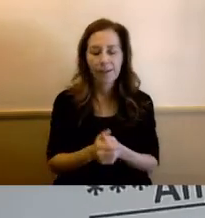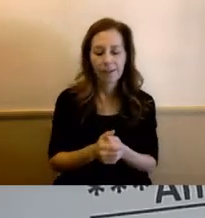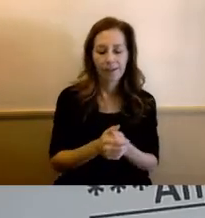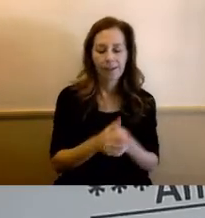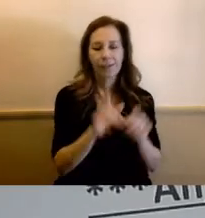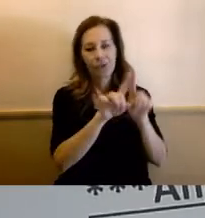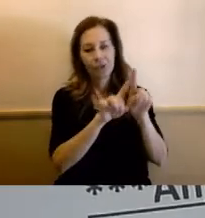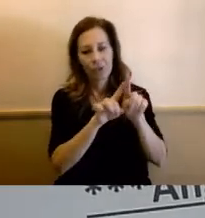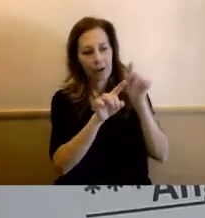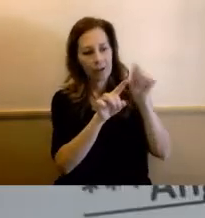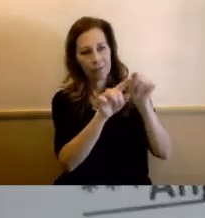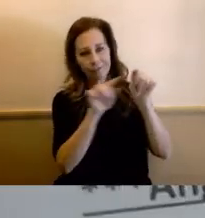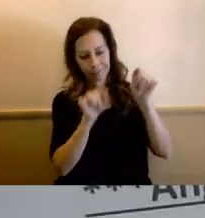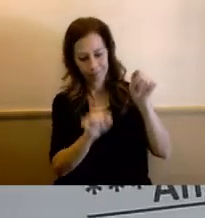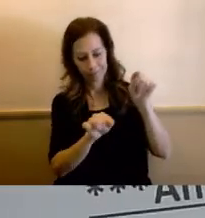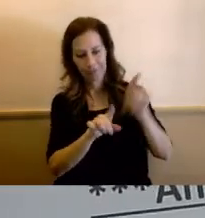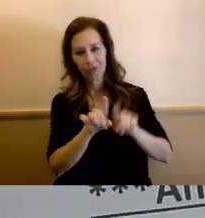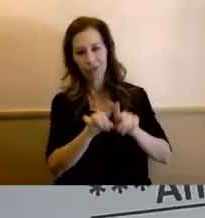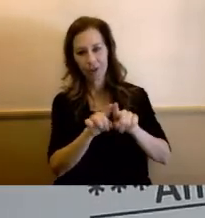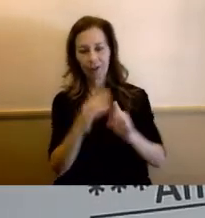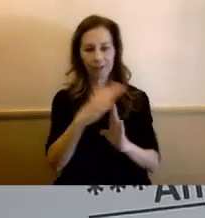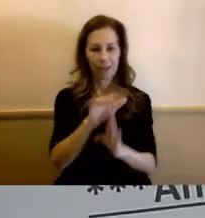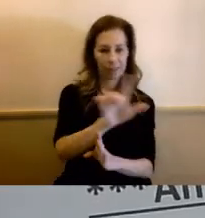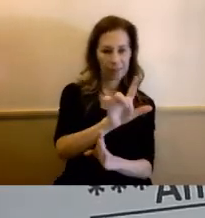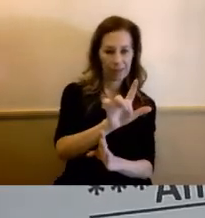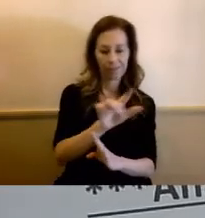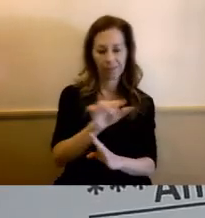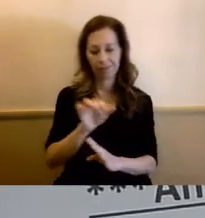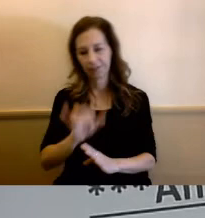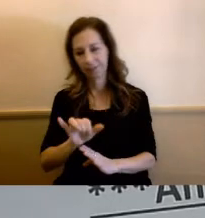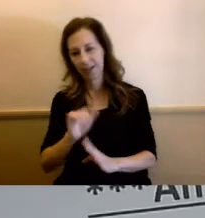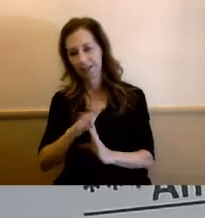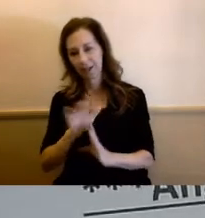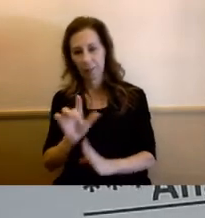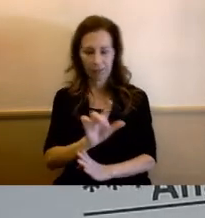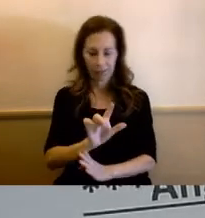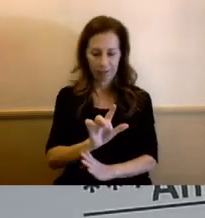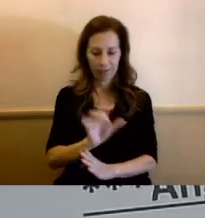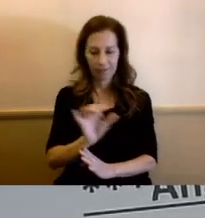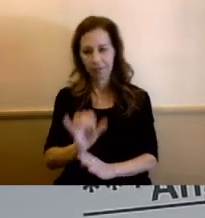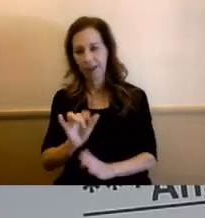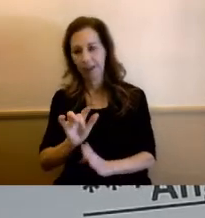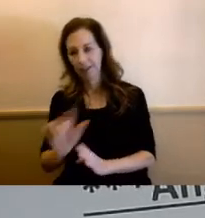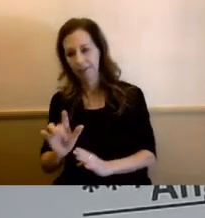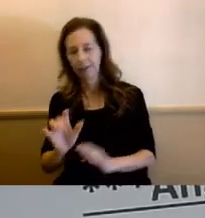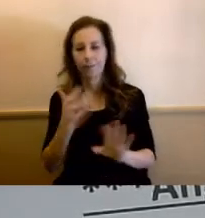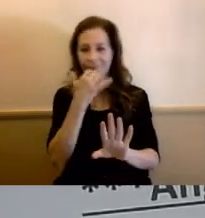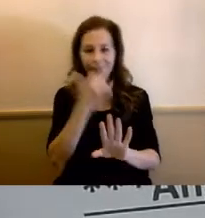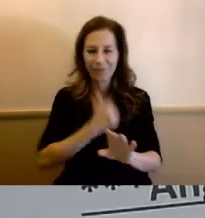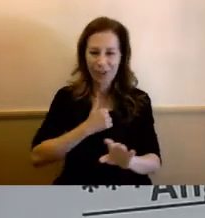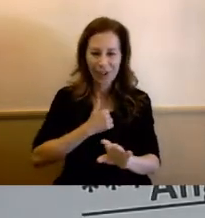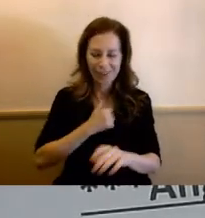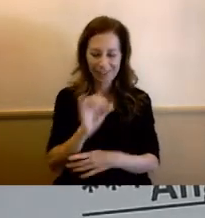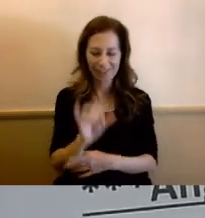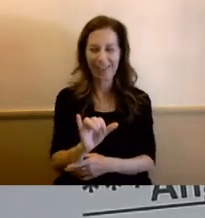star. Top left corresponds to this top left, corresponds to this left. Oh, sorry, corresponds to this one.